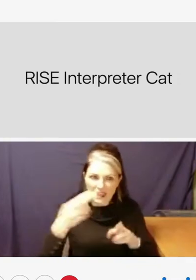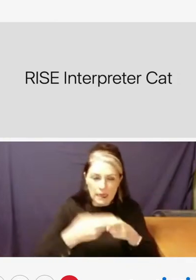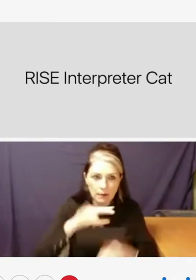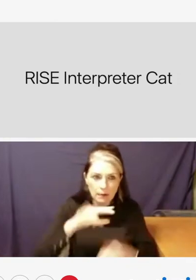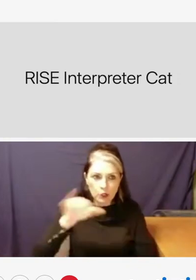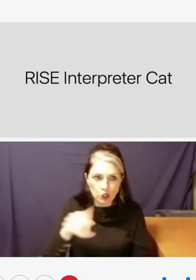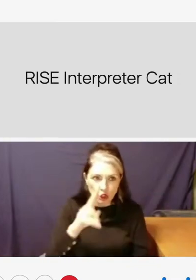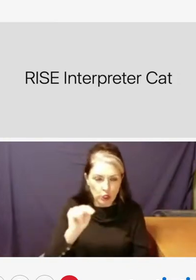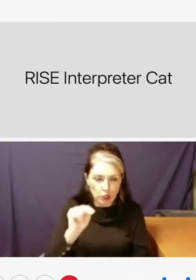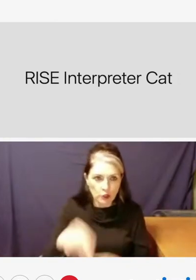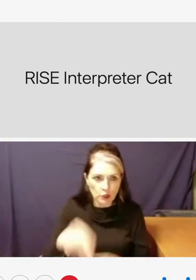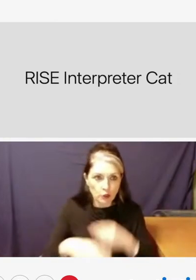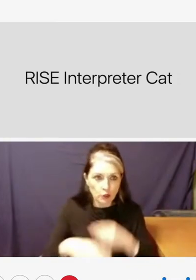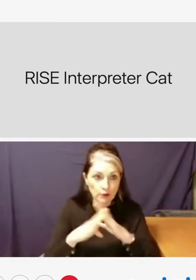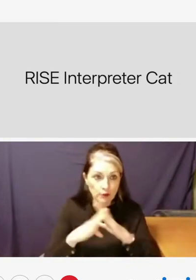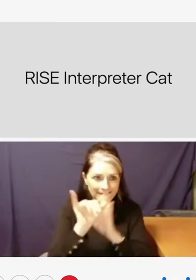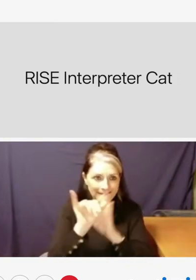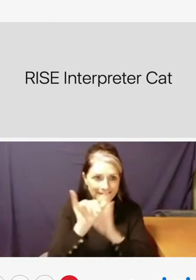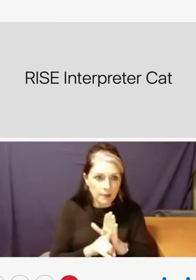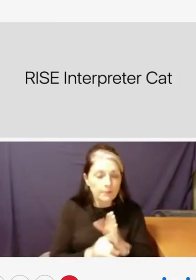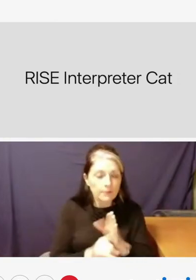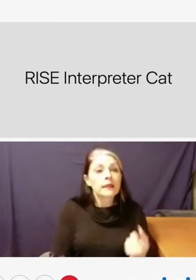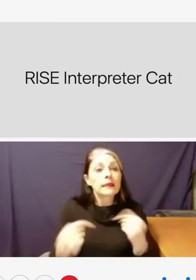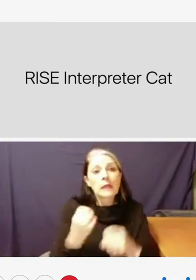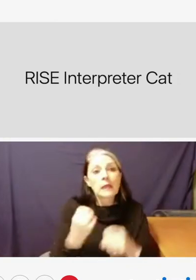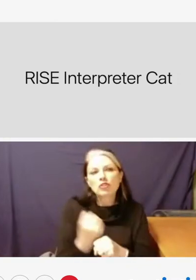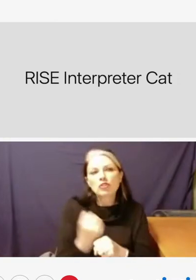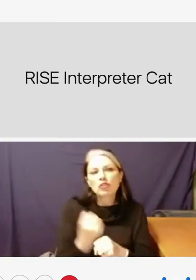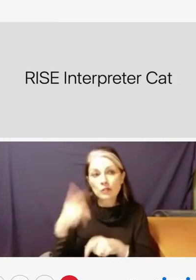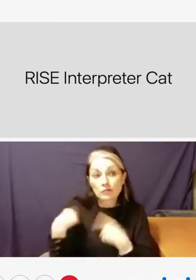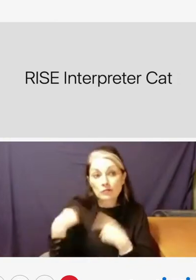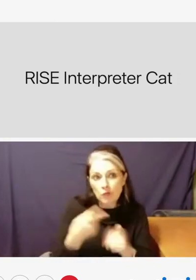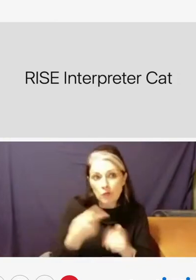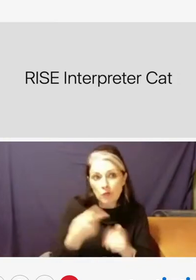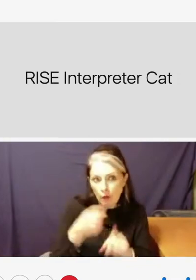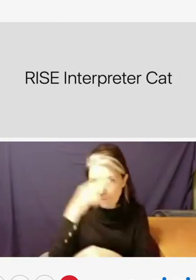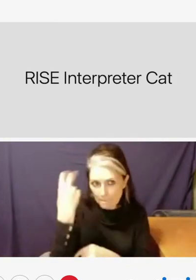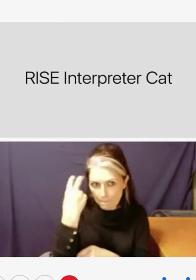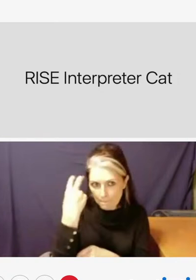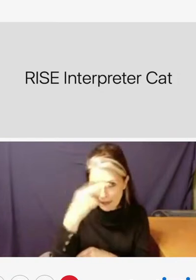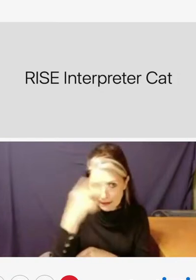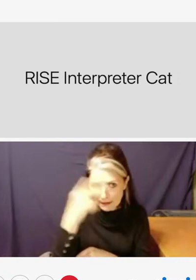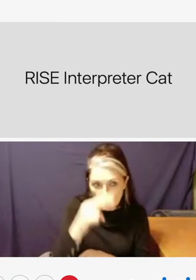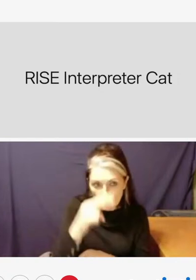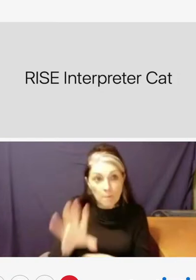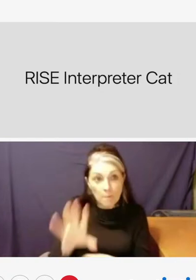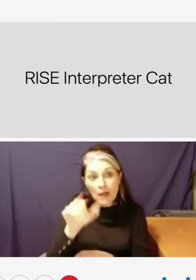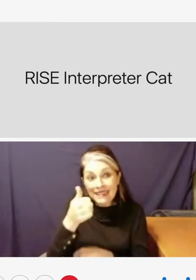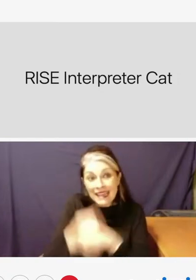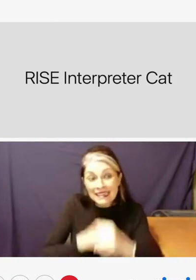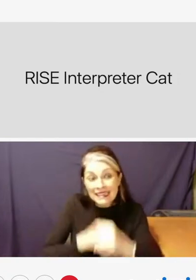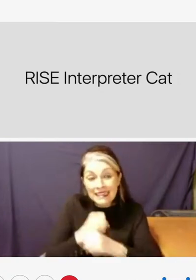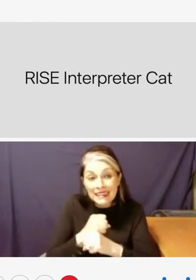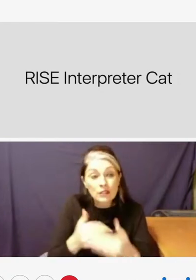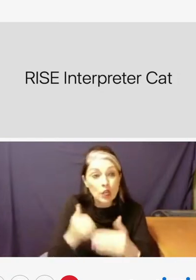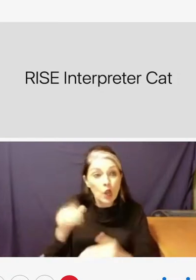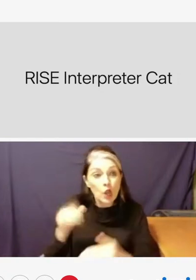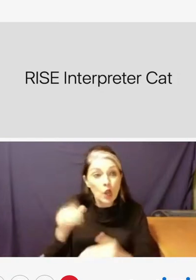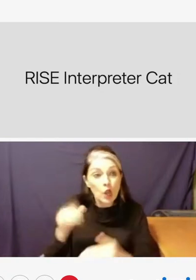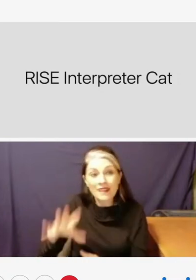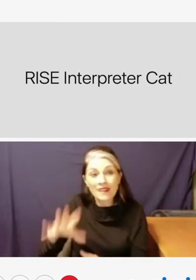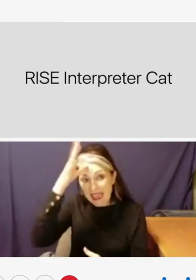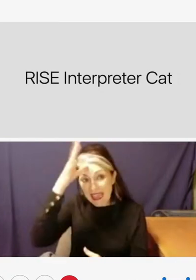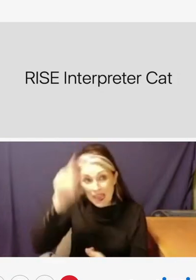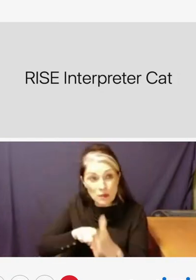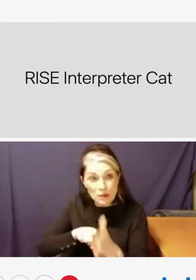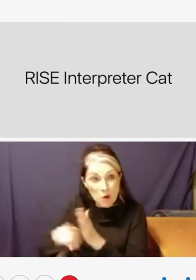came to our our school district about two years ago from Mexico but approximately 10 years ago his father was murdered in Mexico but